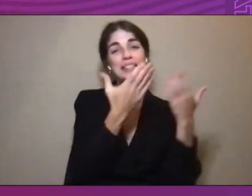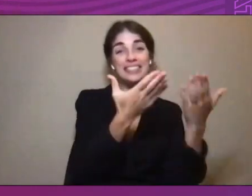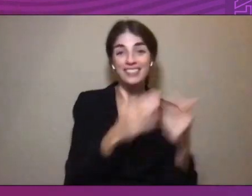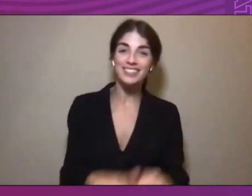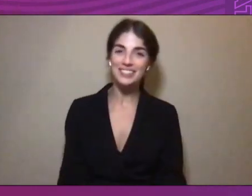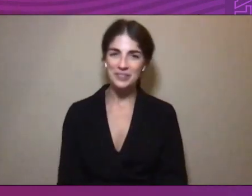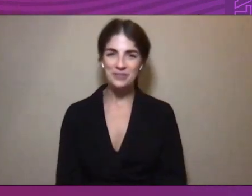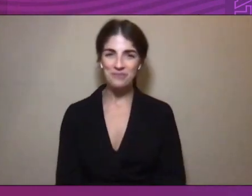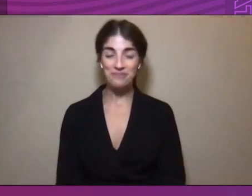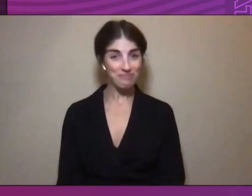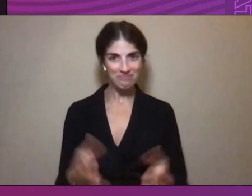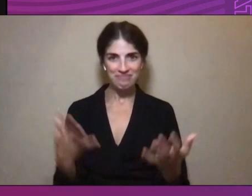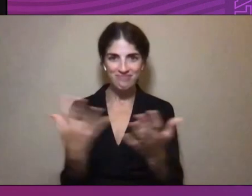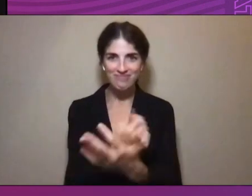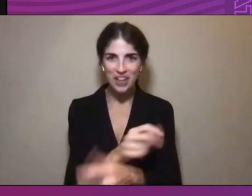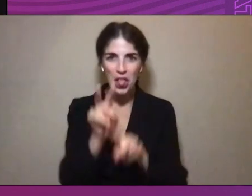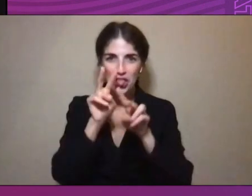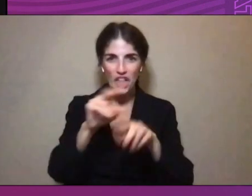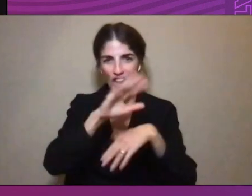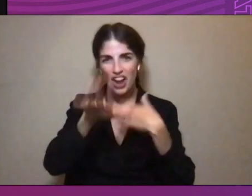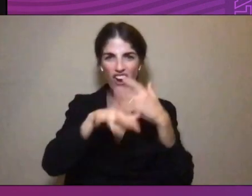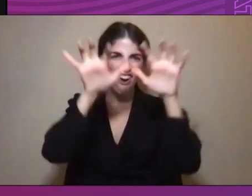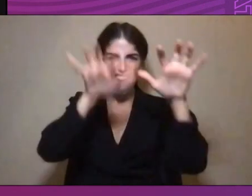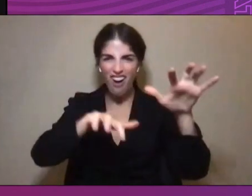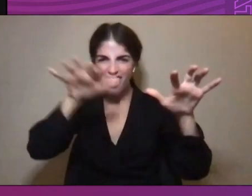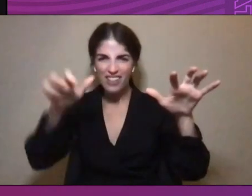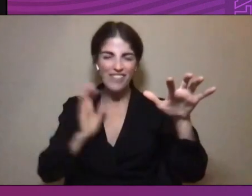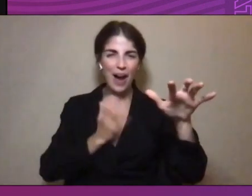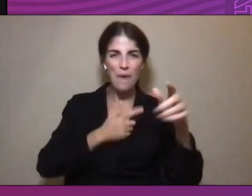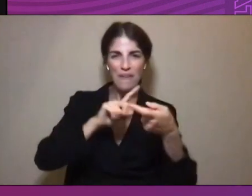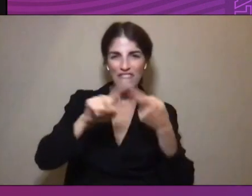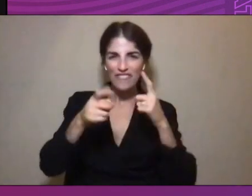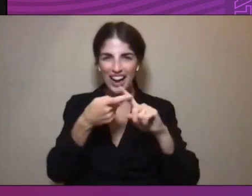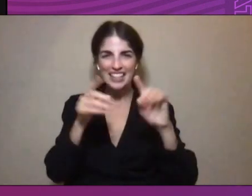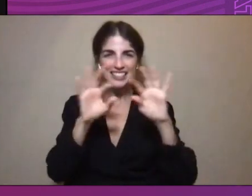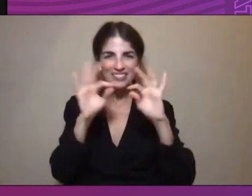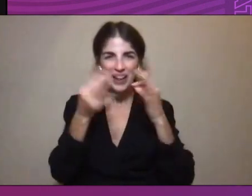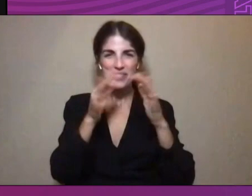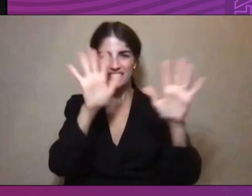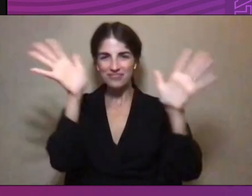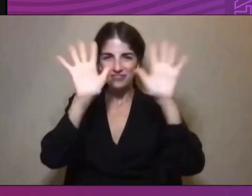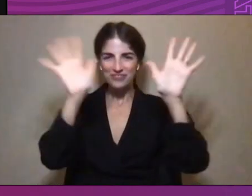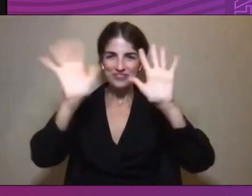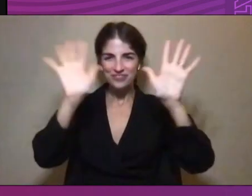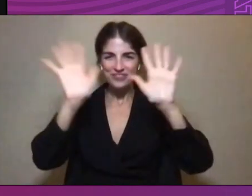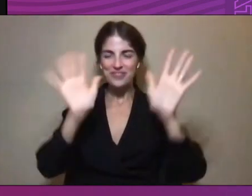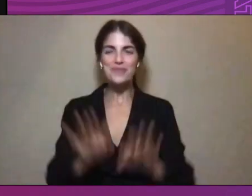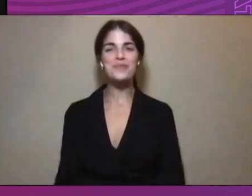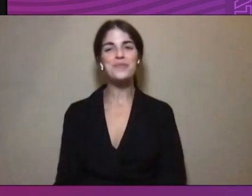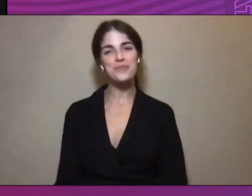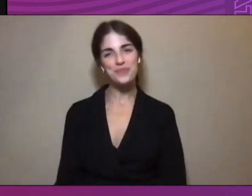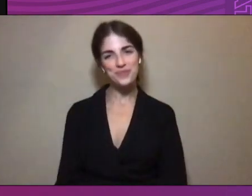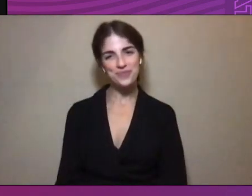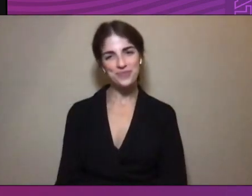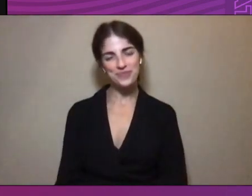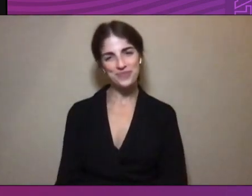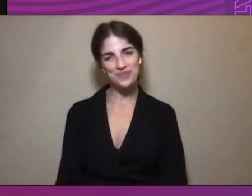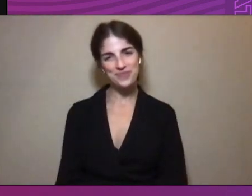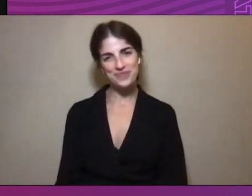Let's get a look at all our friends and colleagues waving. Yay! Yay!